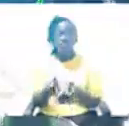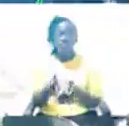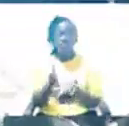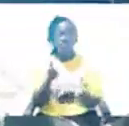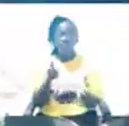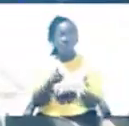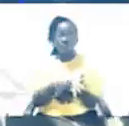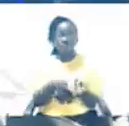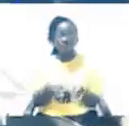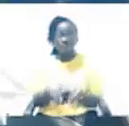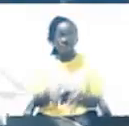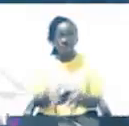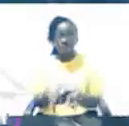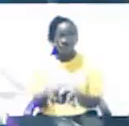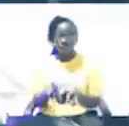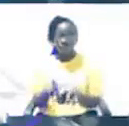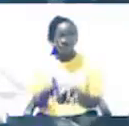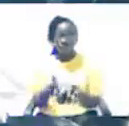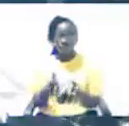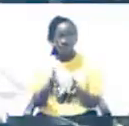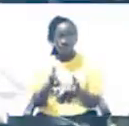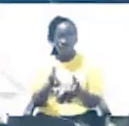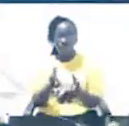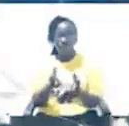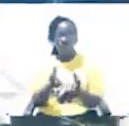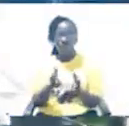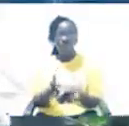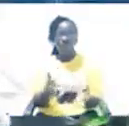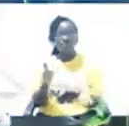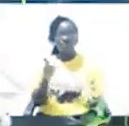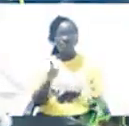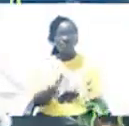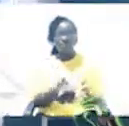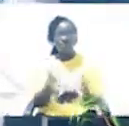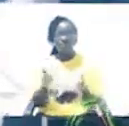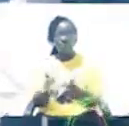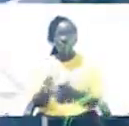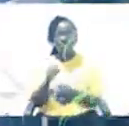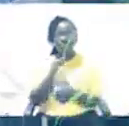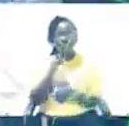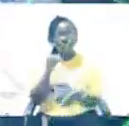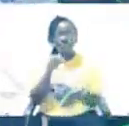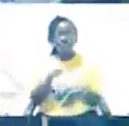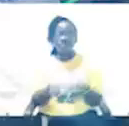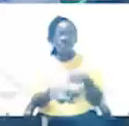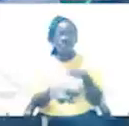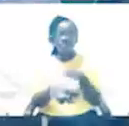This way, Jesus.